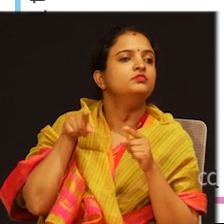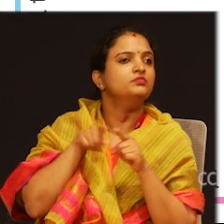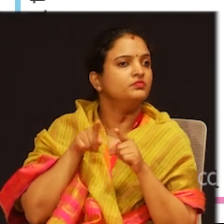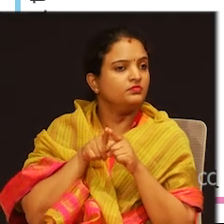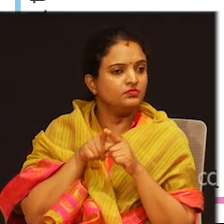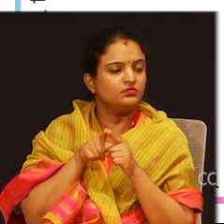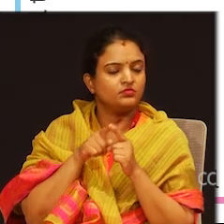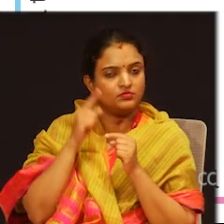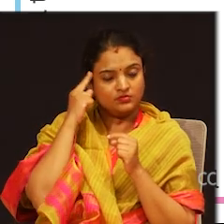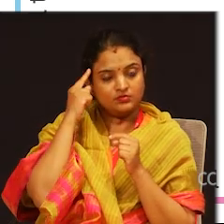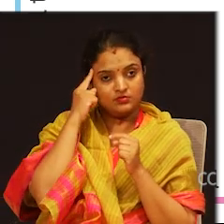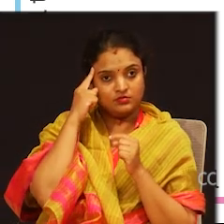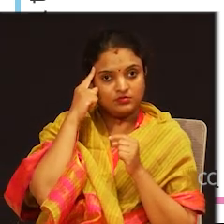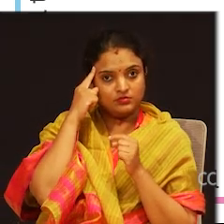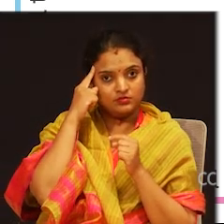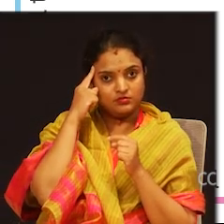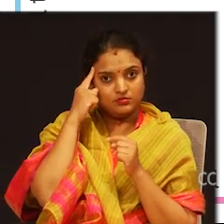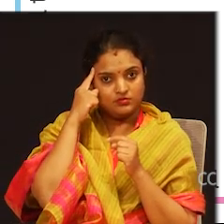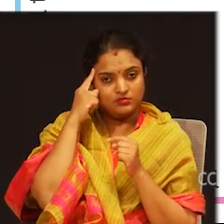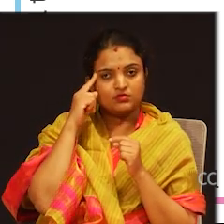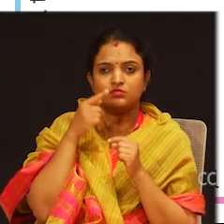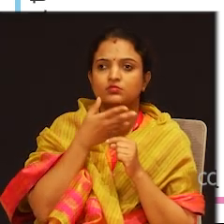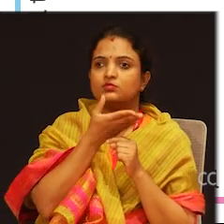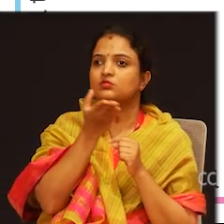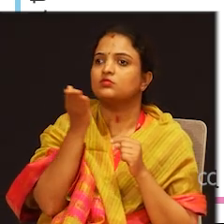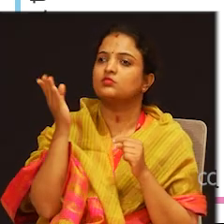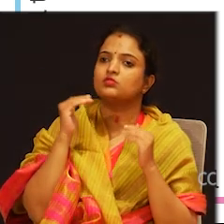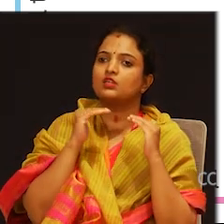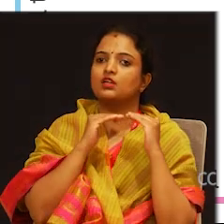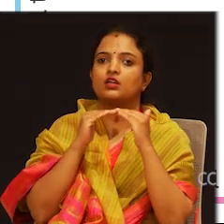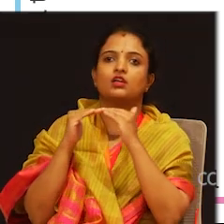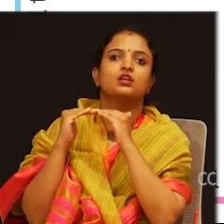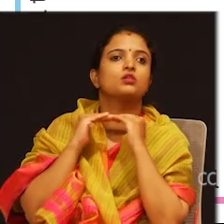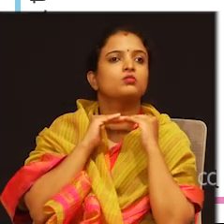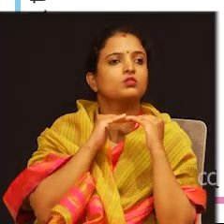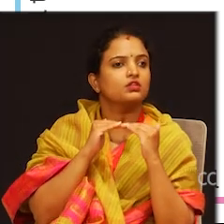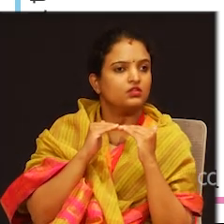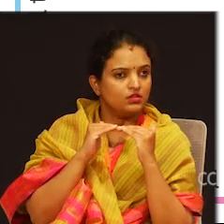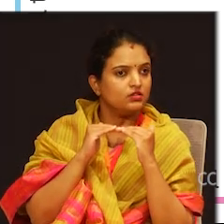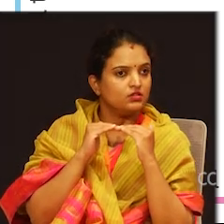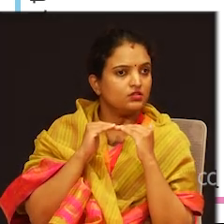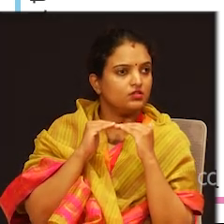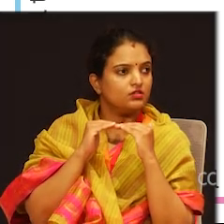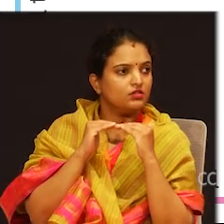audience to think about all equal.